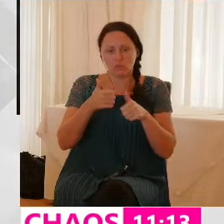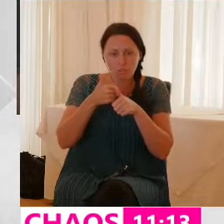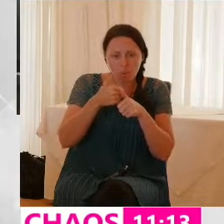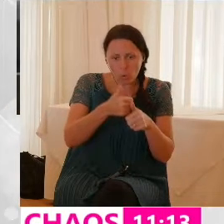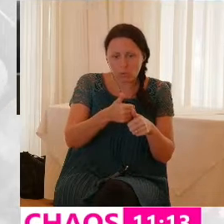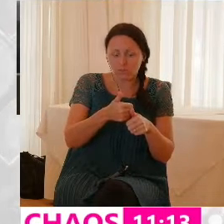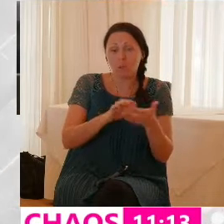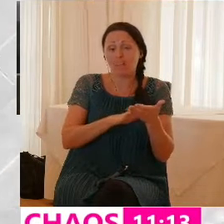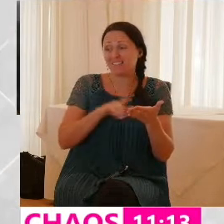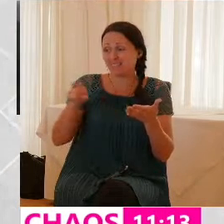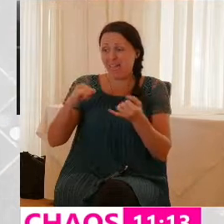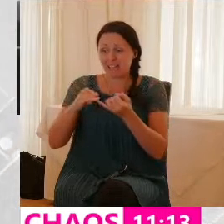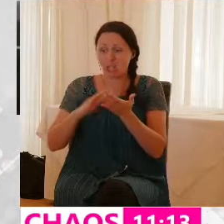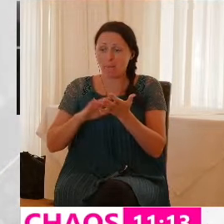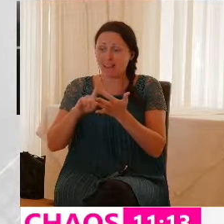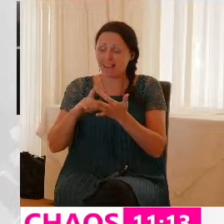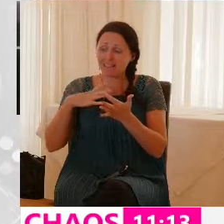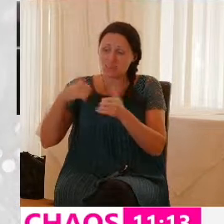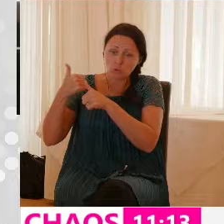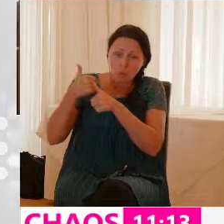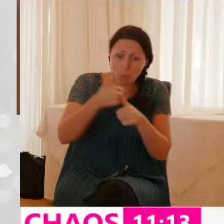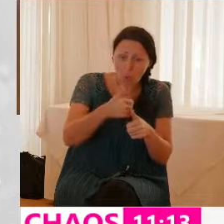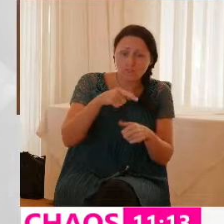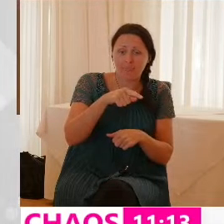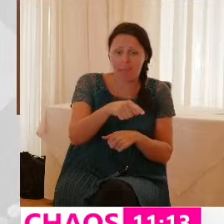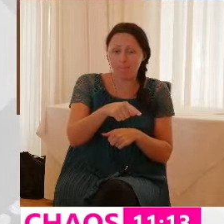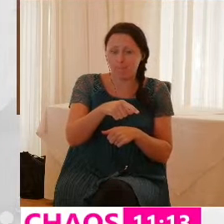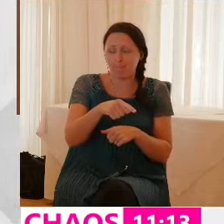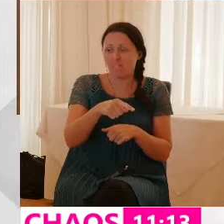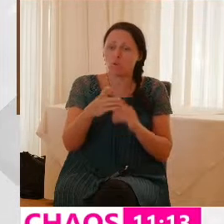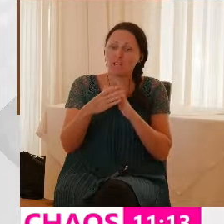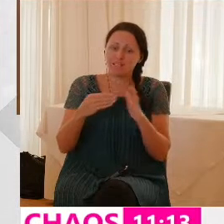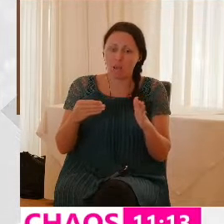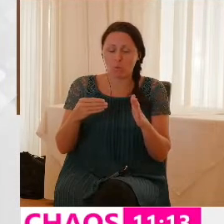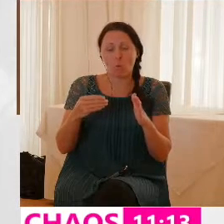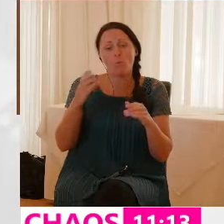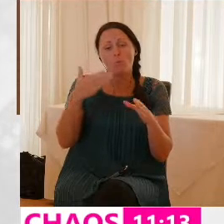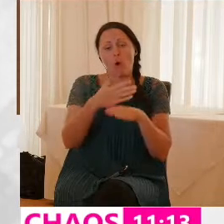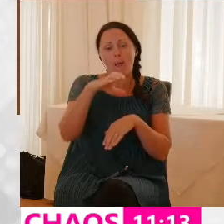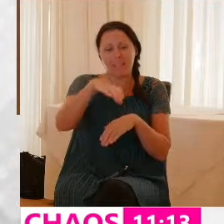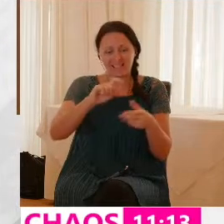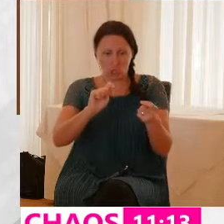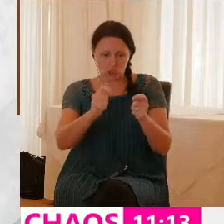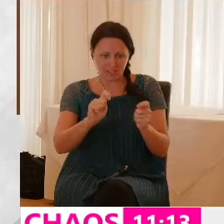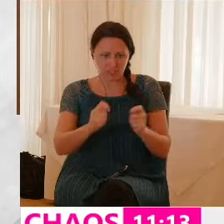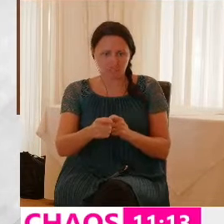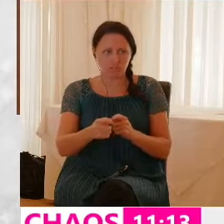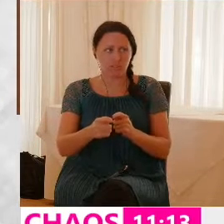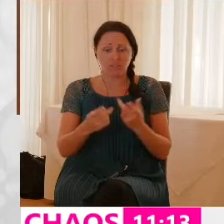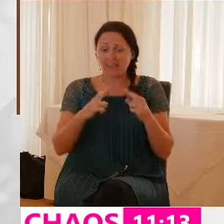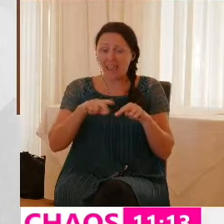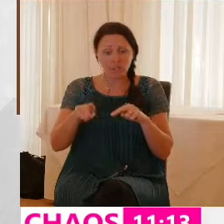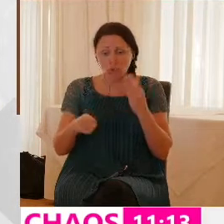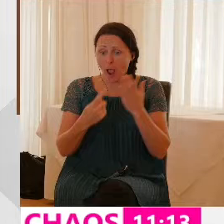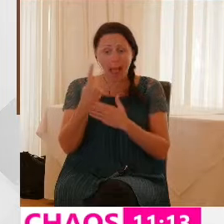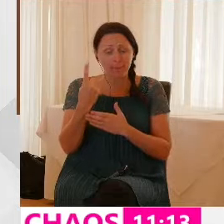for disabled people. Like what? Like, workplace adjustment. And when workplace adjustment is not there, I was